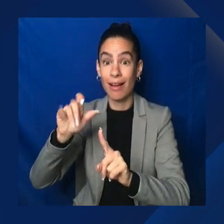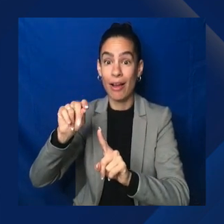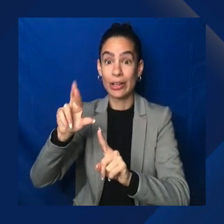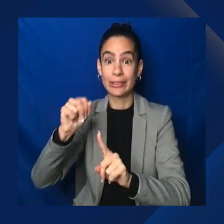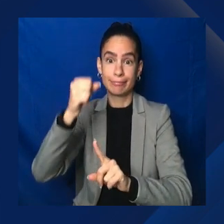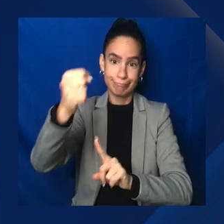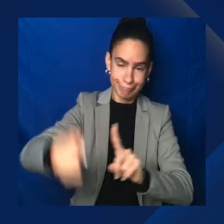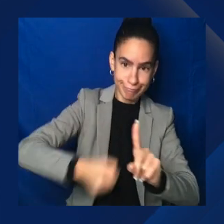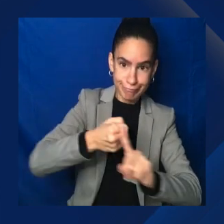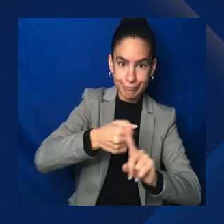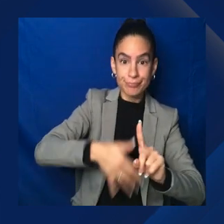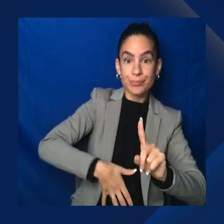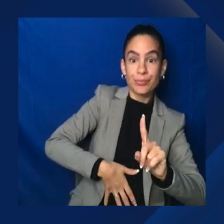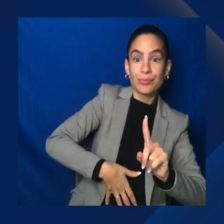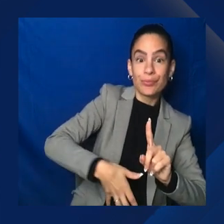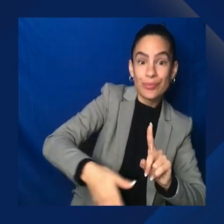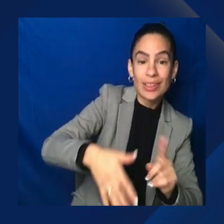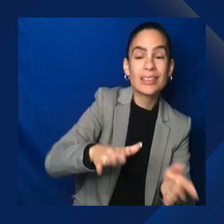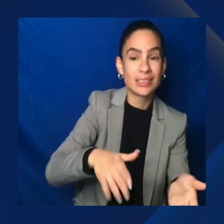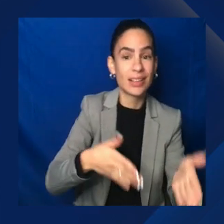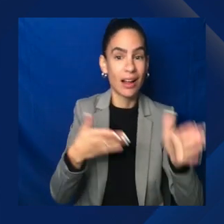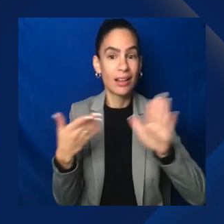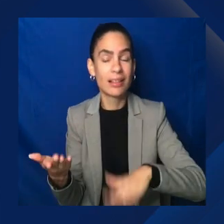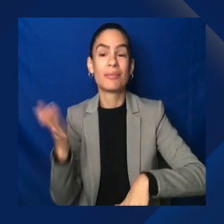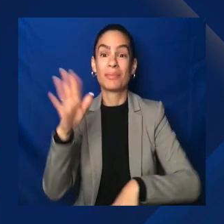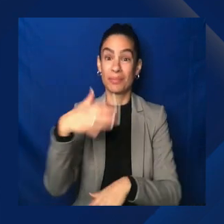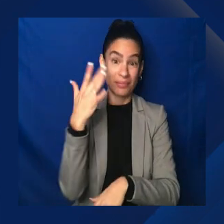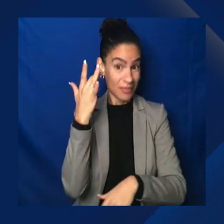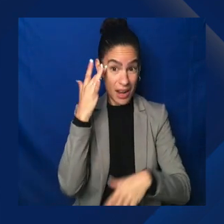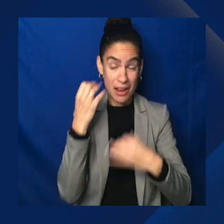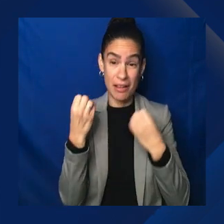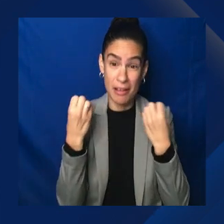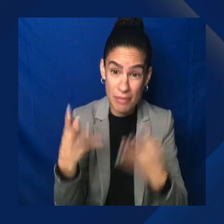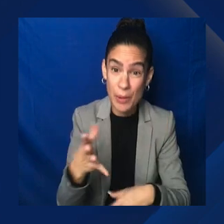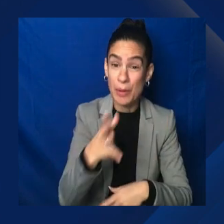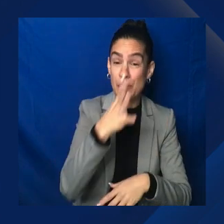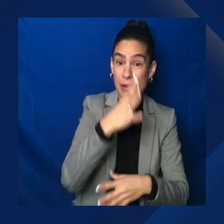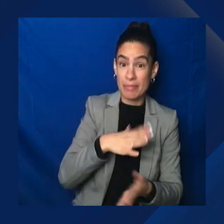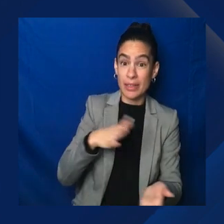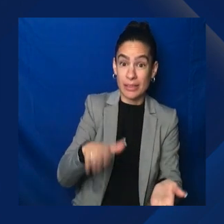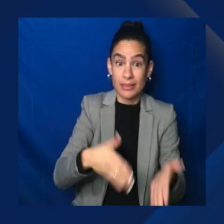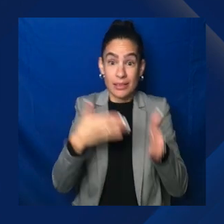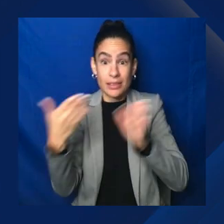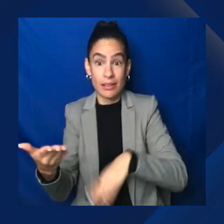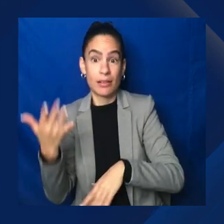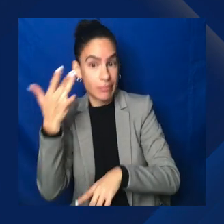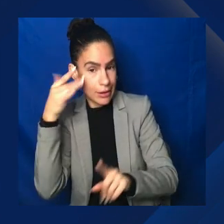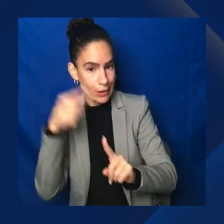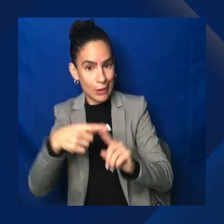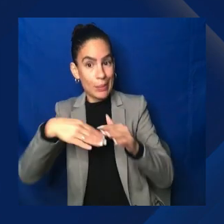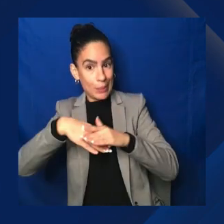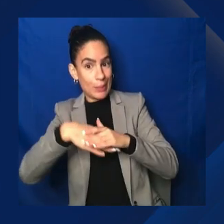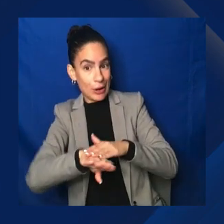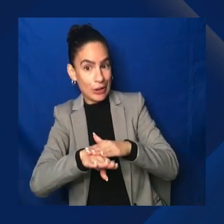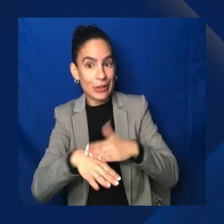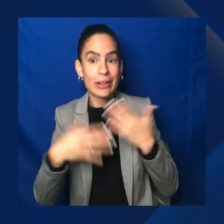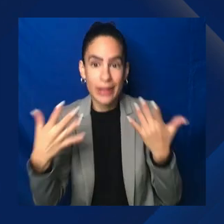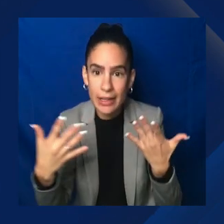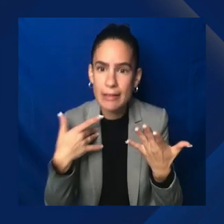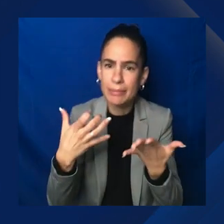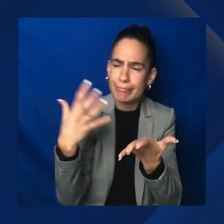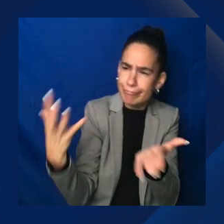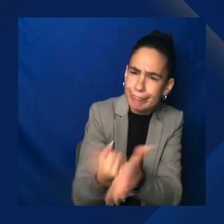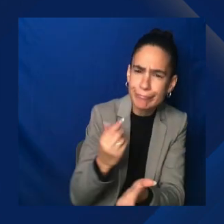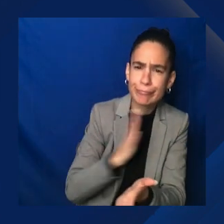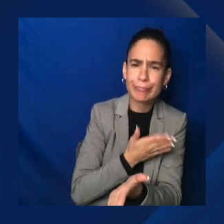the result of having a child. You know, we also have to make sure we make good use of the data we collect if we want to be able to understand and act